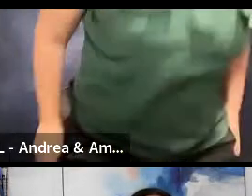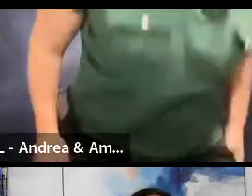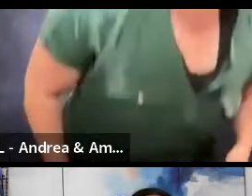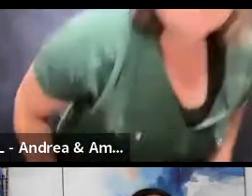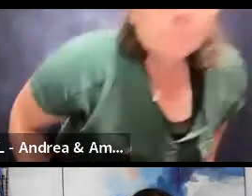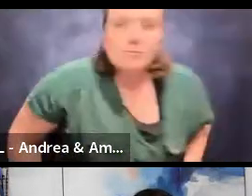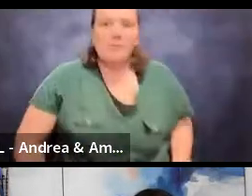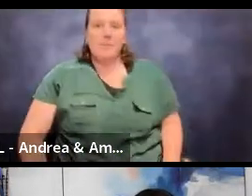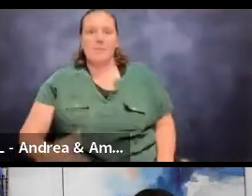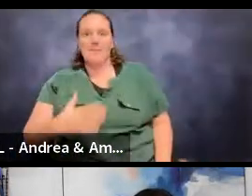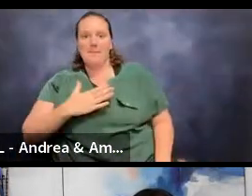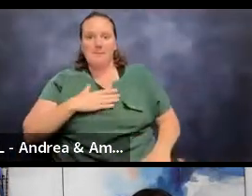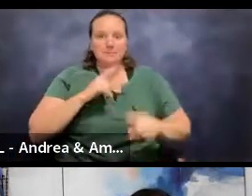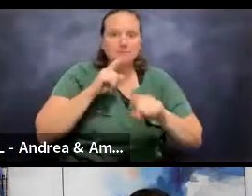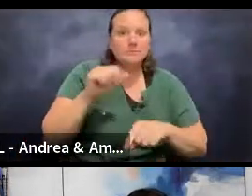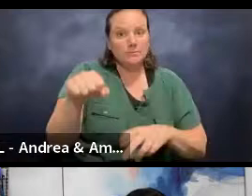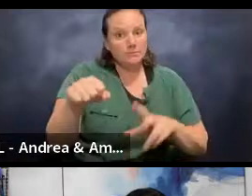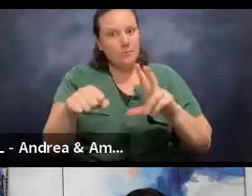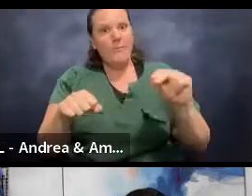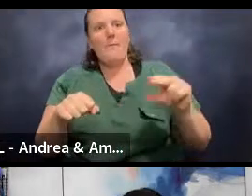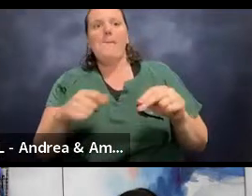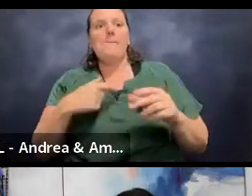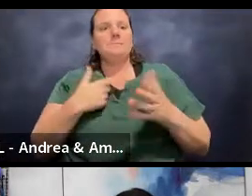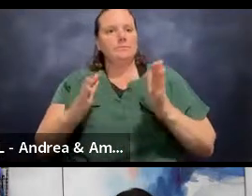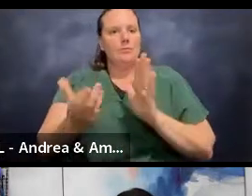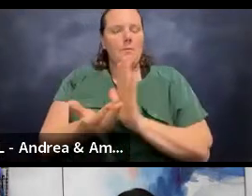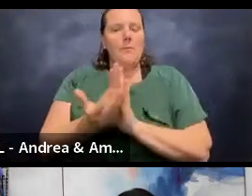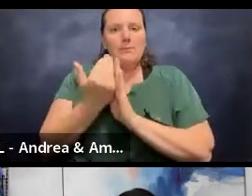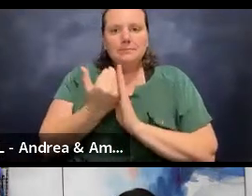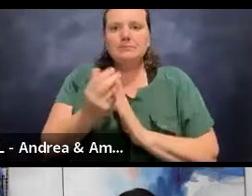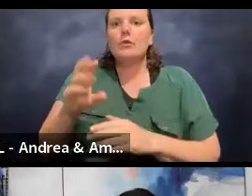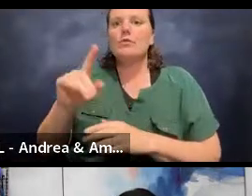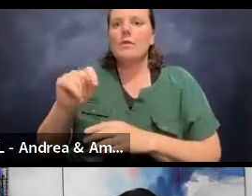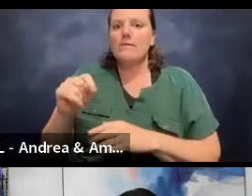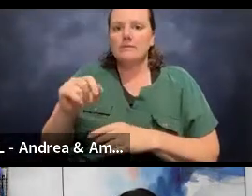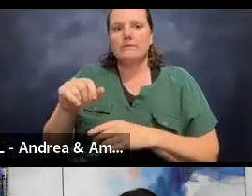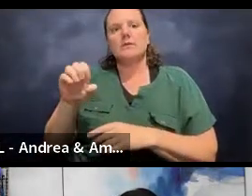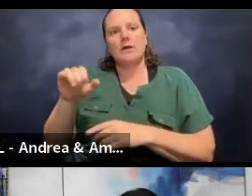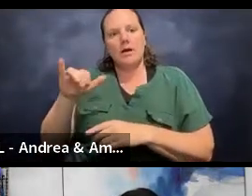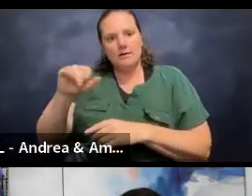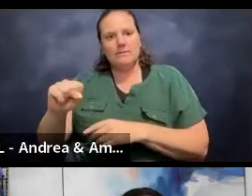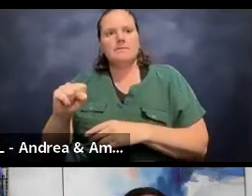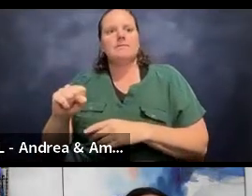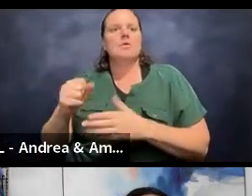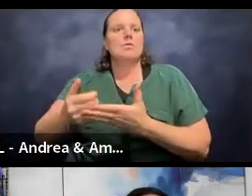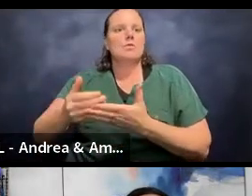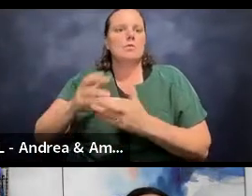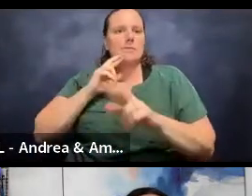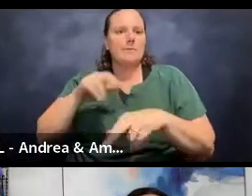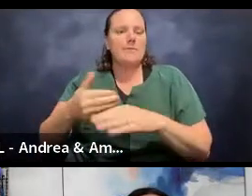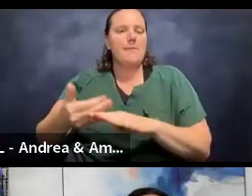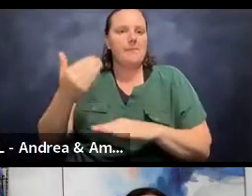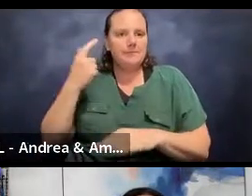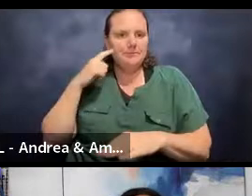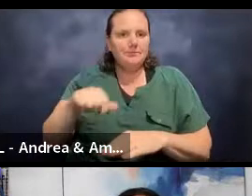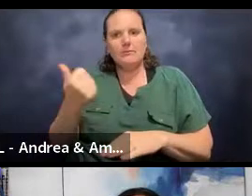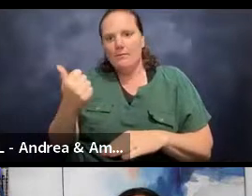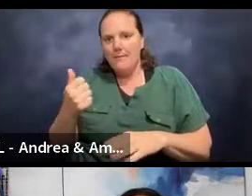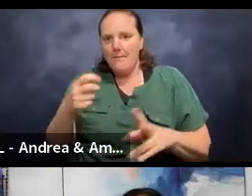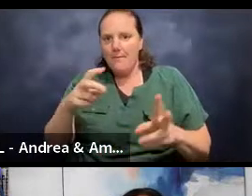I have reviewed draft EIS reports before for other